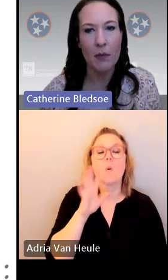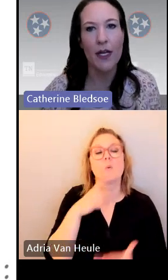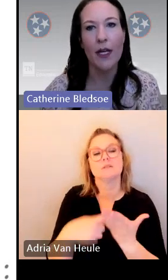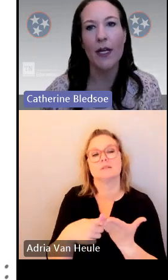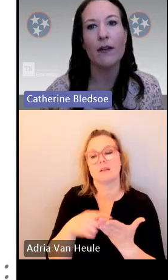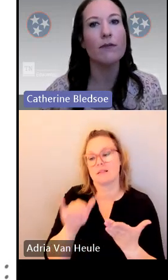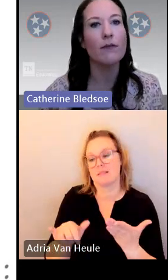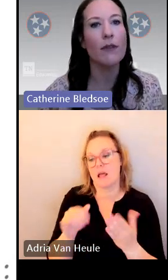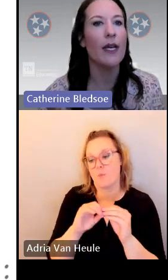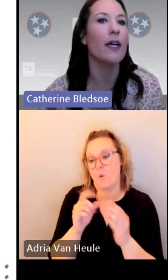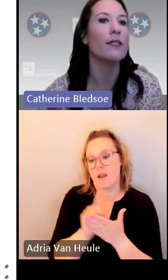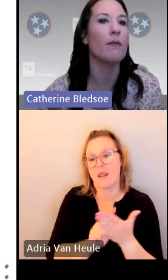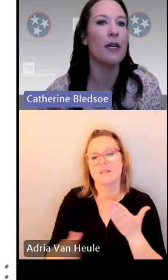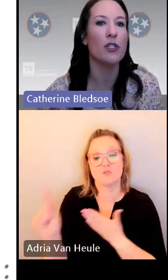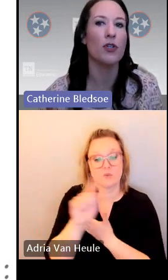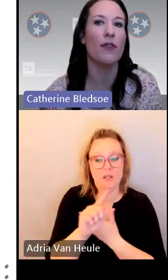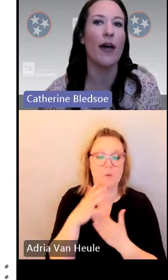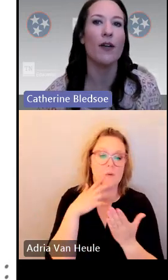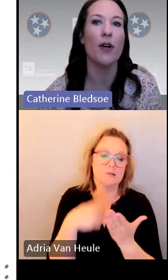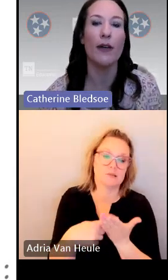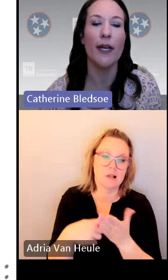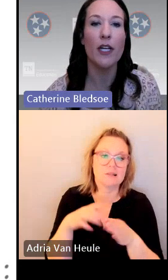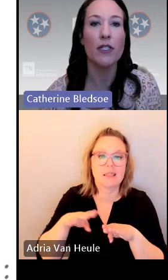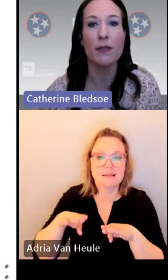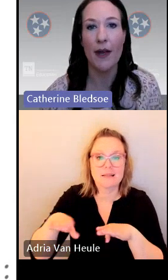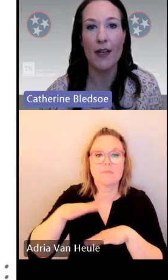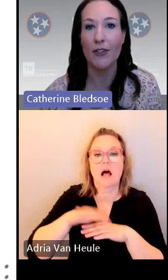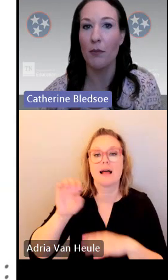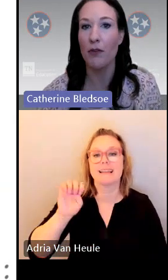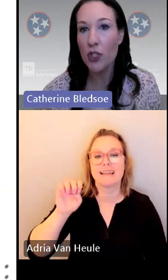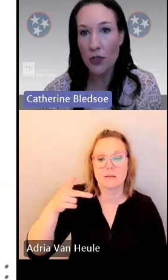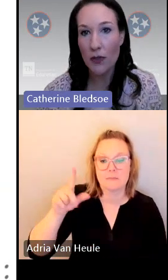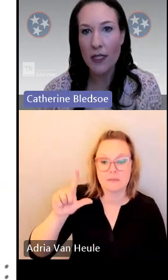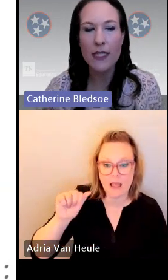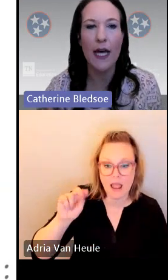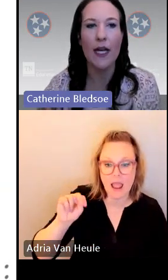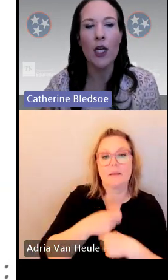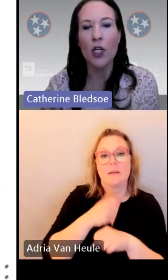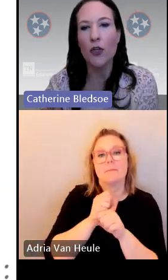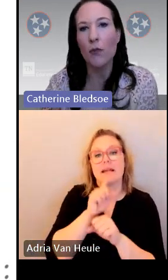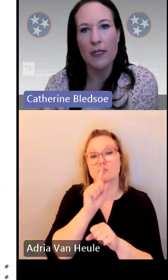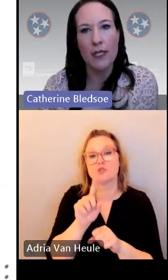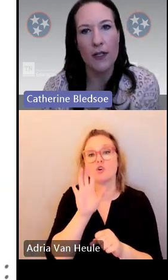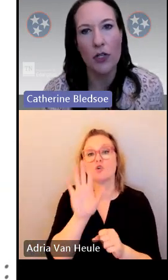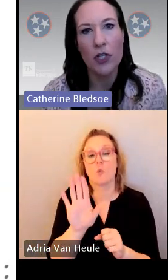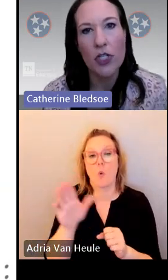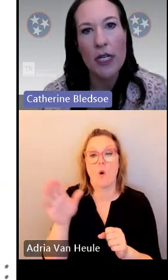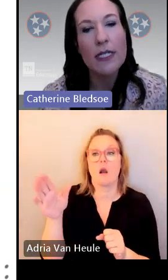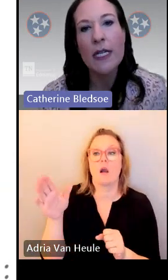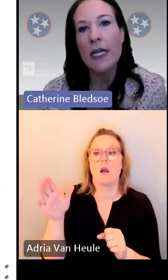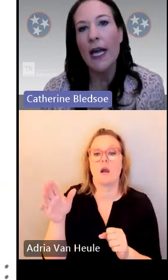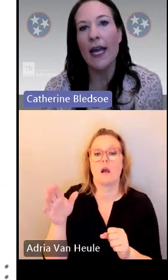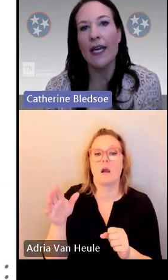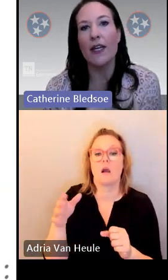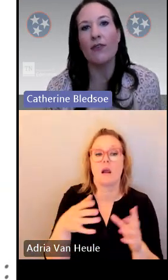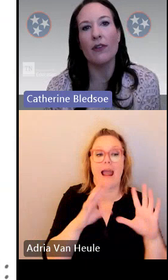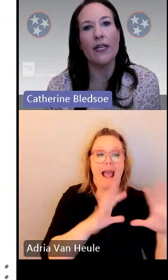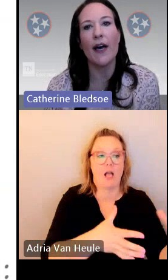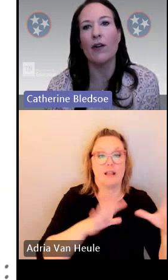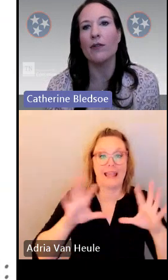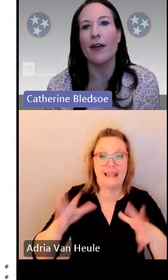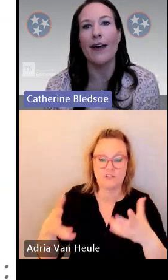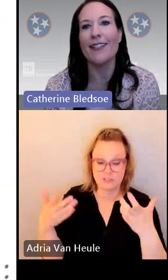go into ePlan and make sure that your allocations match the number of students that you've been assigned on your sheet,